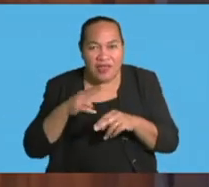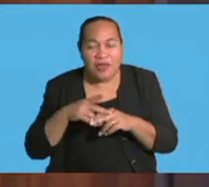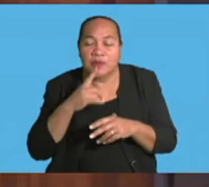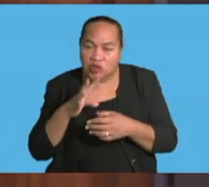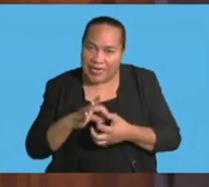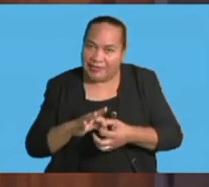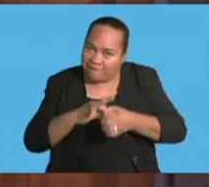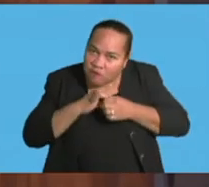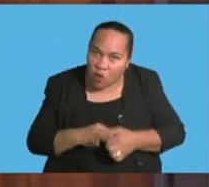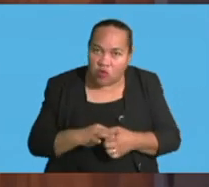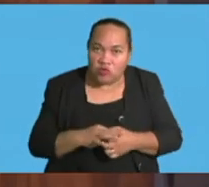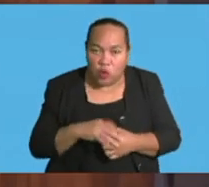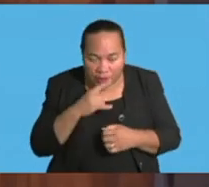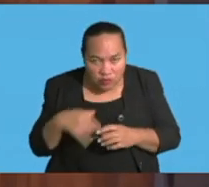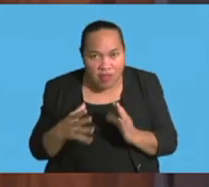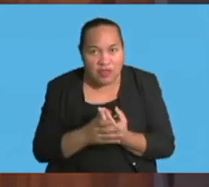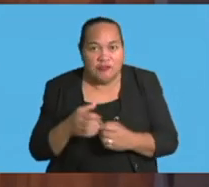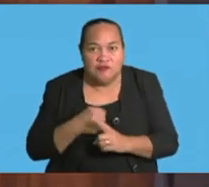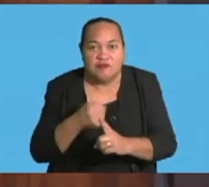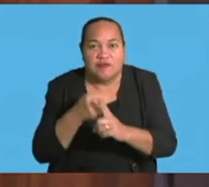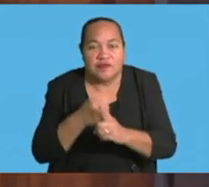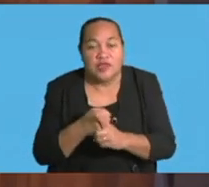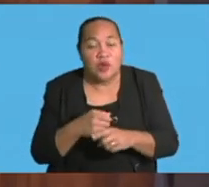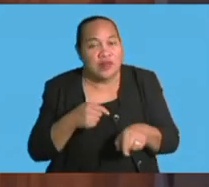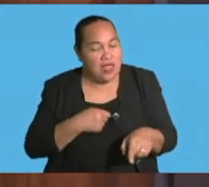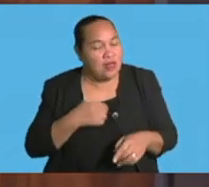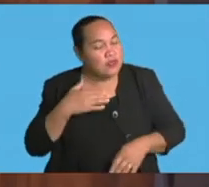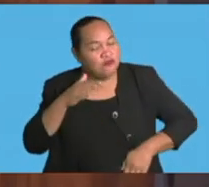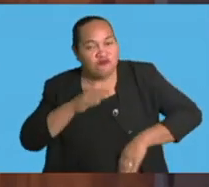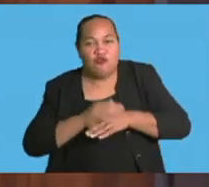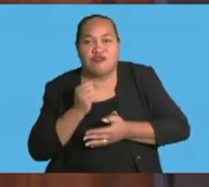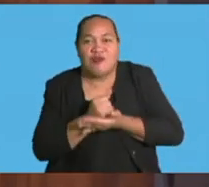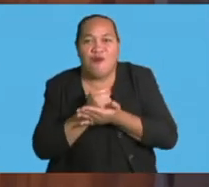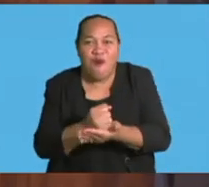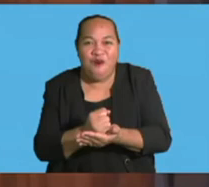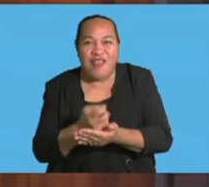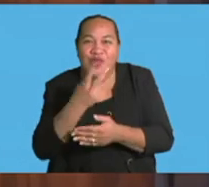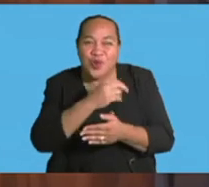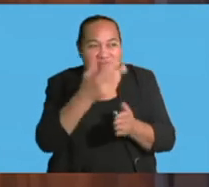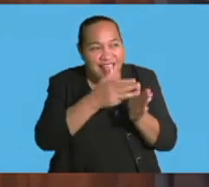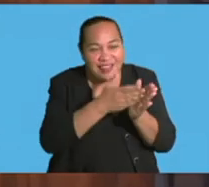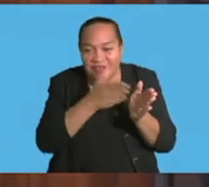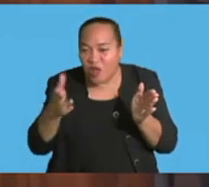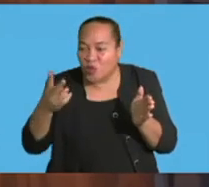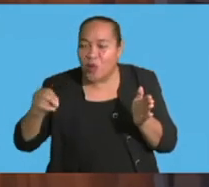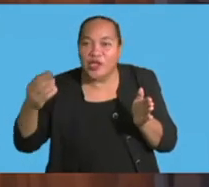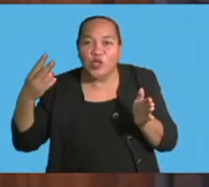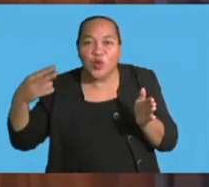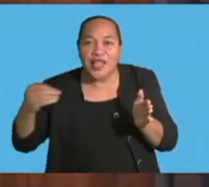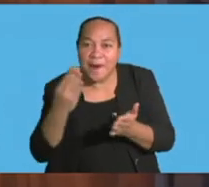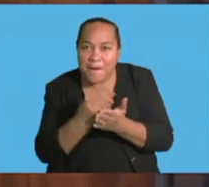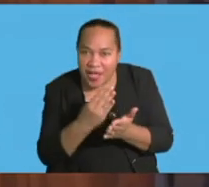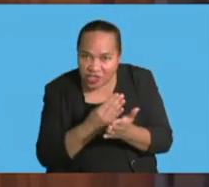ownership. With this, Mr. Speaker, sir, I register my full support to the 2019-2020 budget,